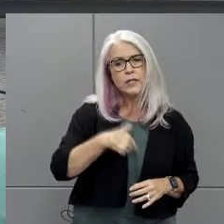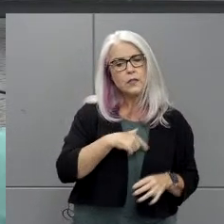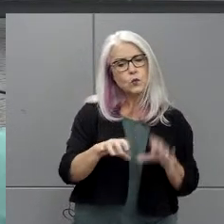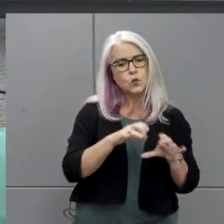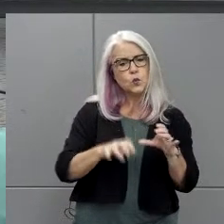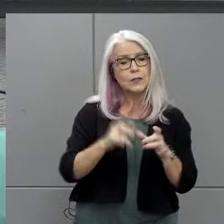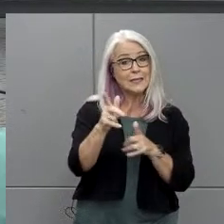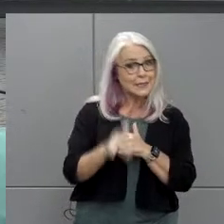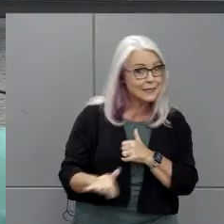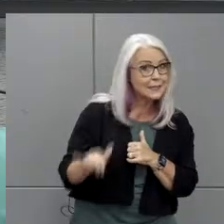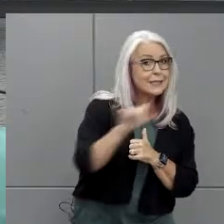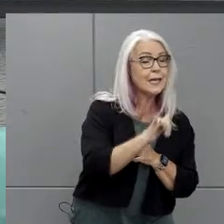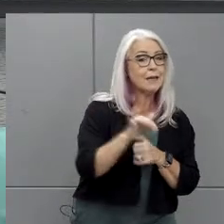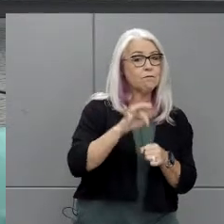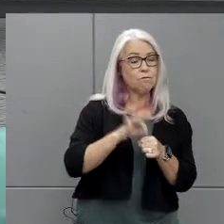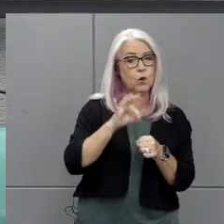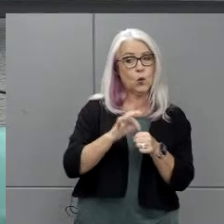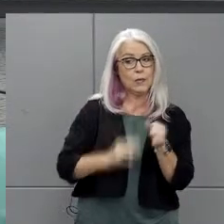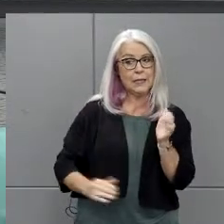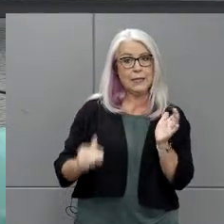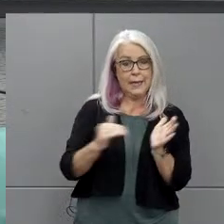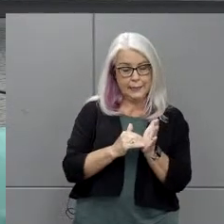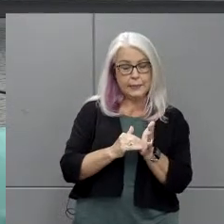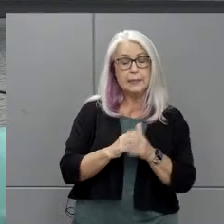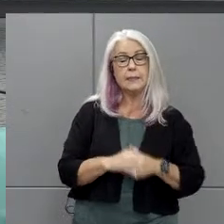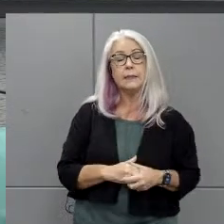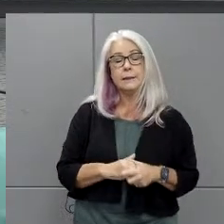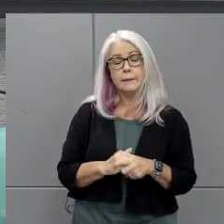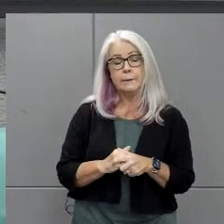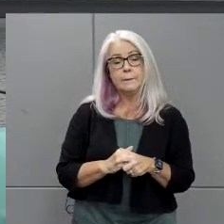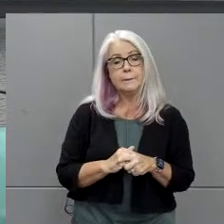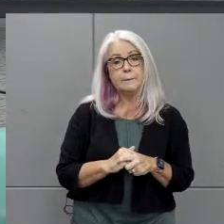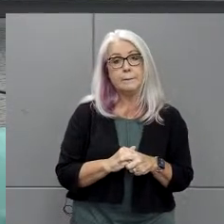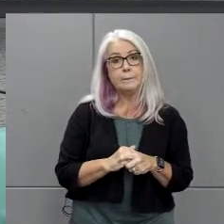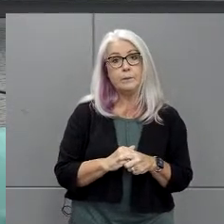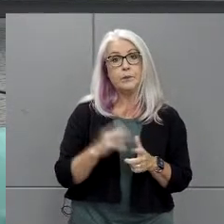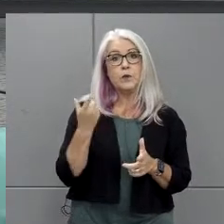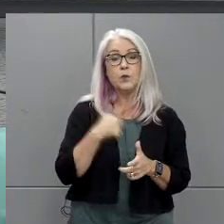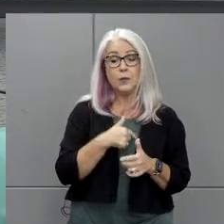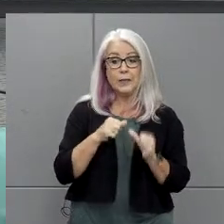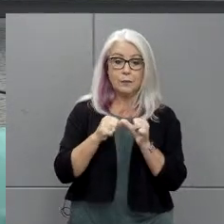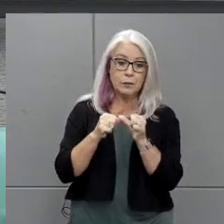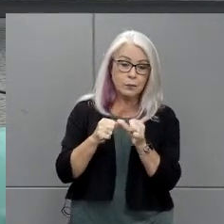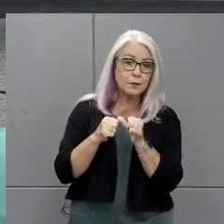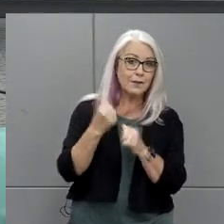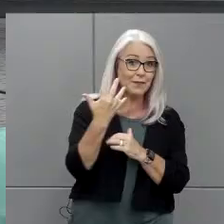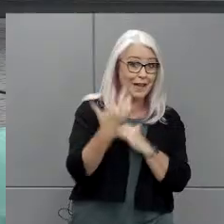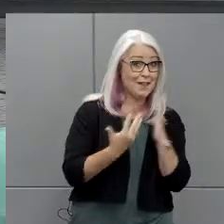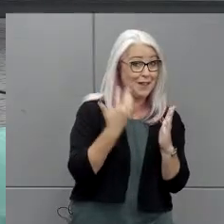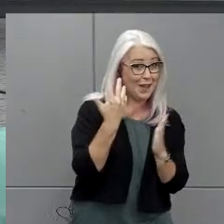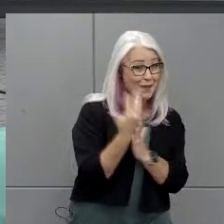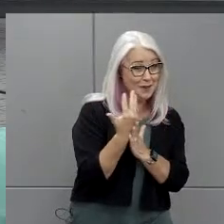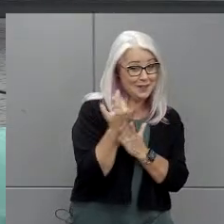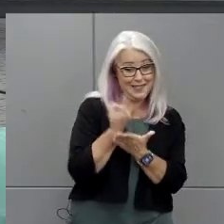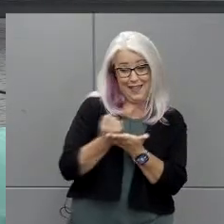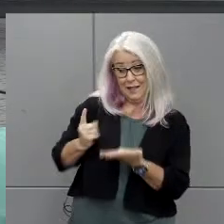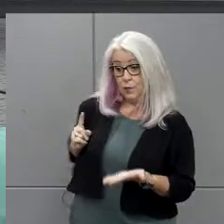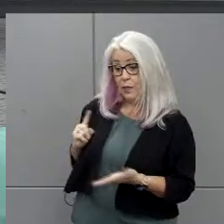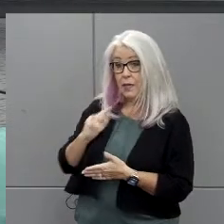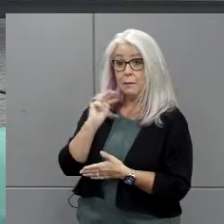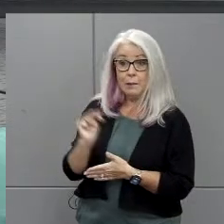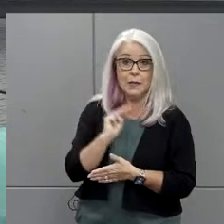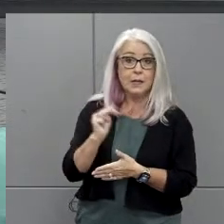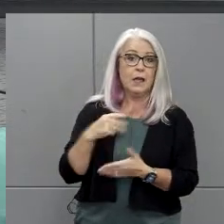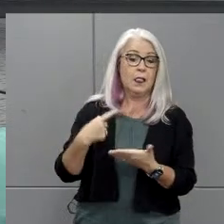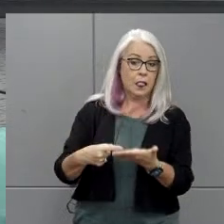it passed, so we would not have a national search. We spent 5 hours last Monday going